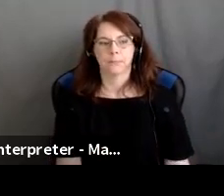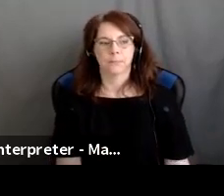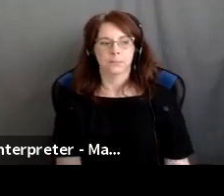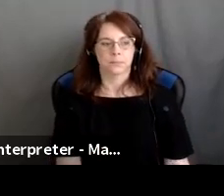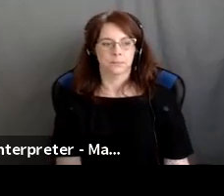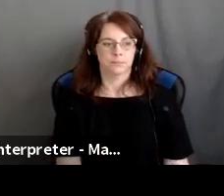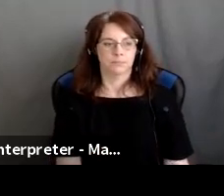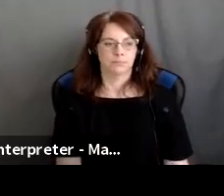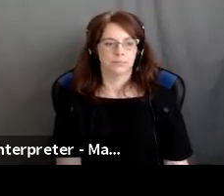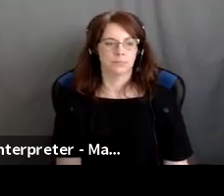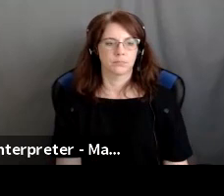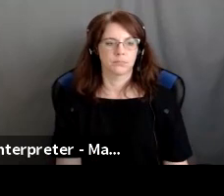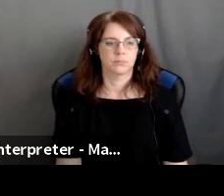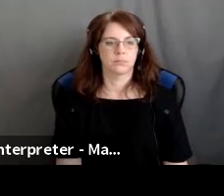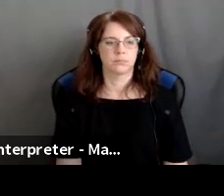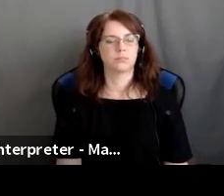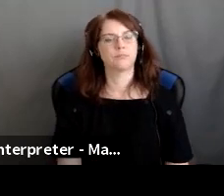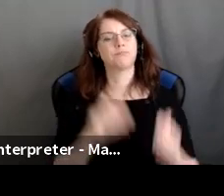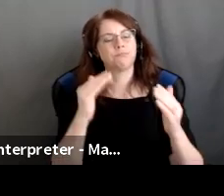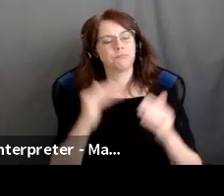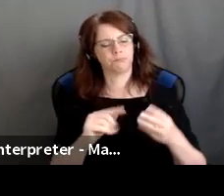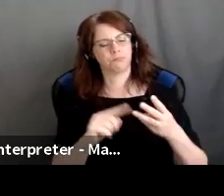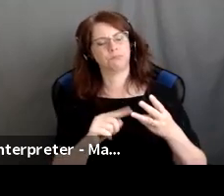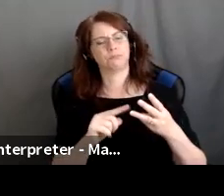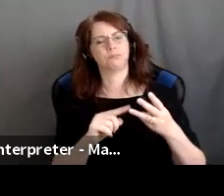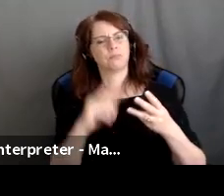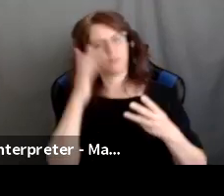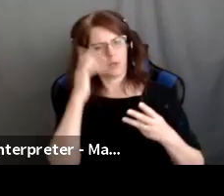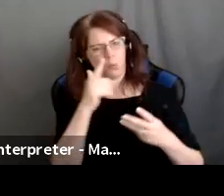And why are you interested in this position?